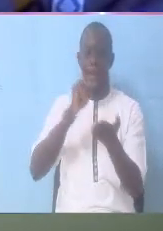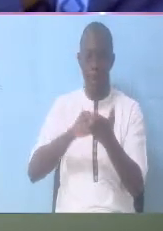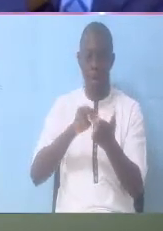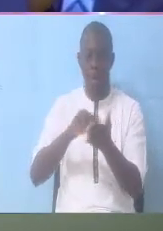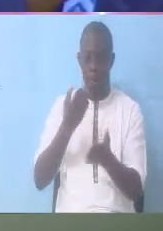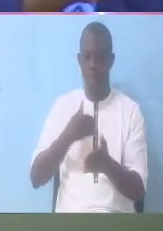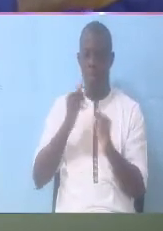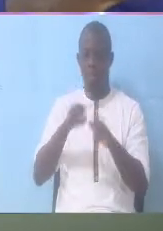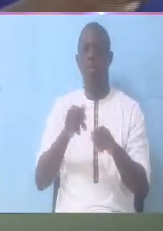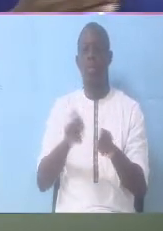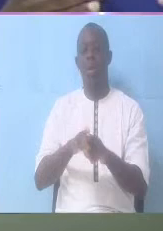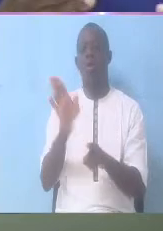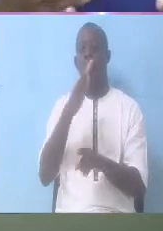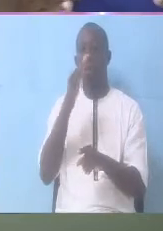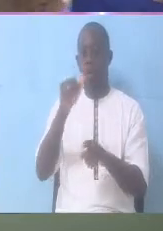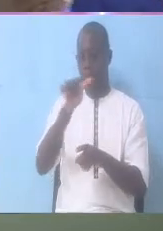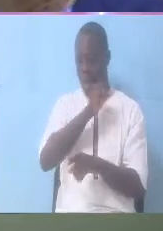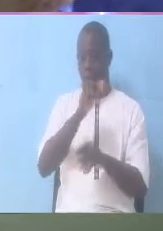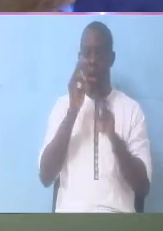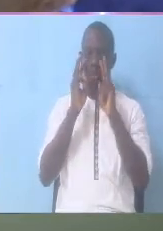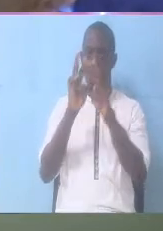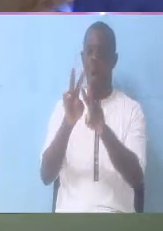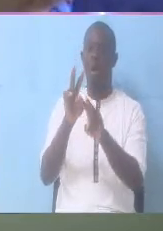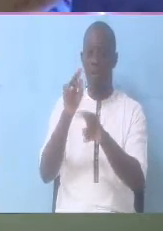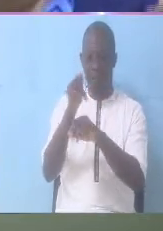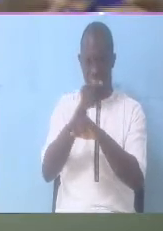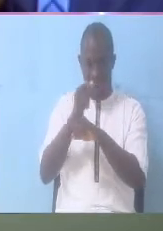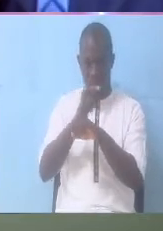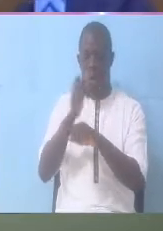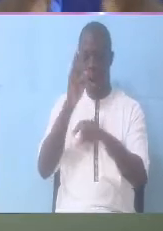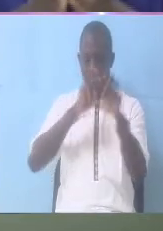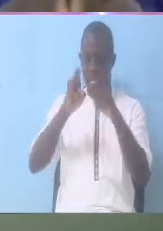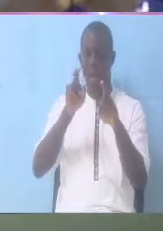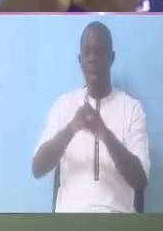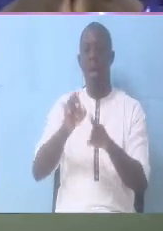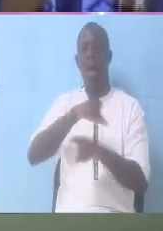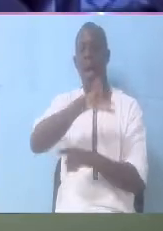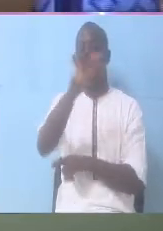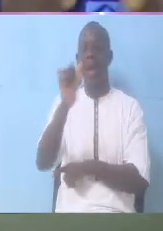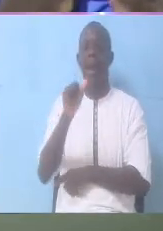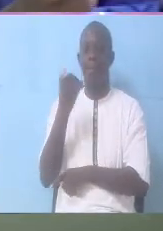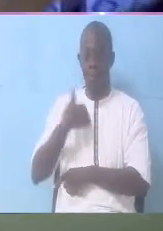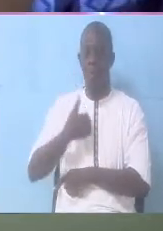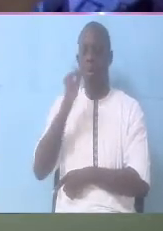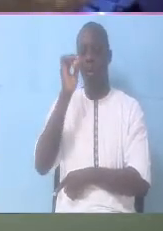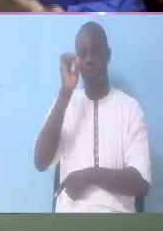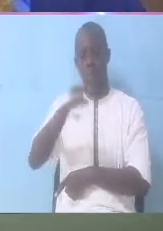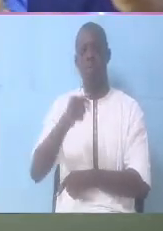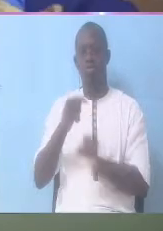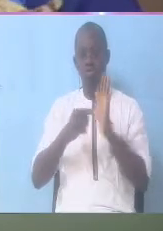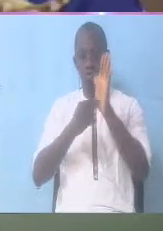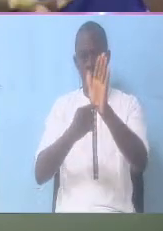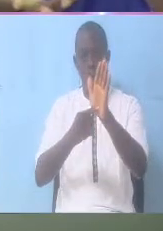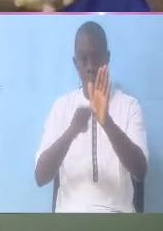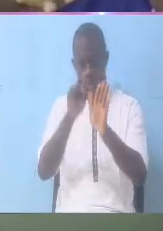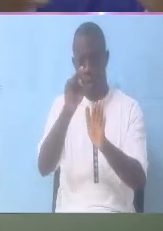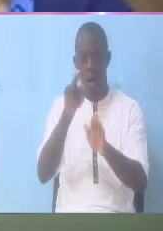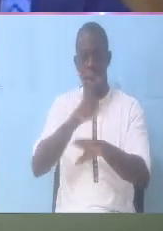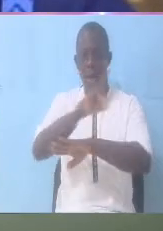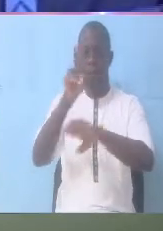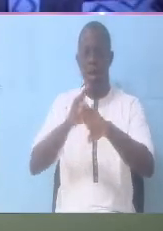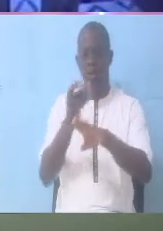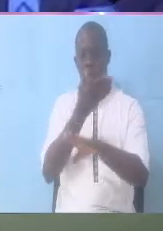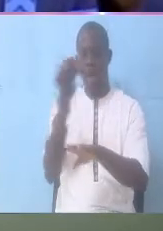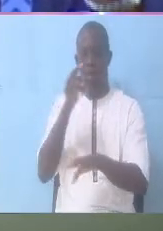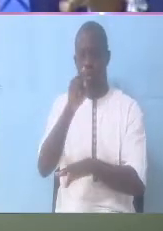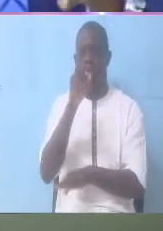back and watch the video. Yes. Okay. And people would show where you said it. All right,